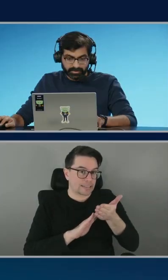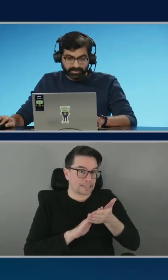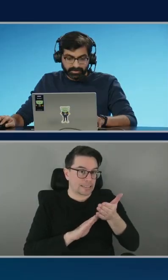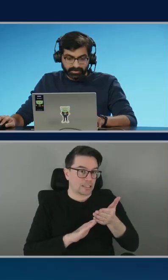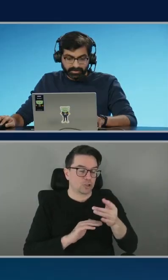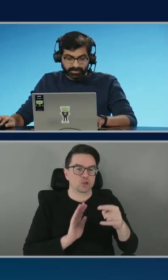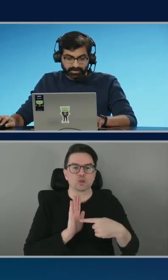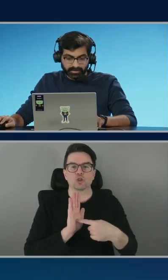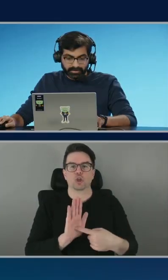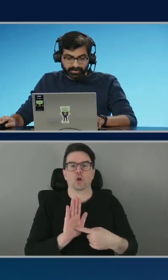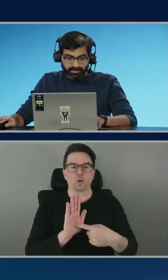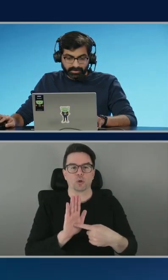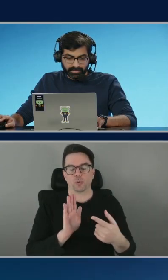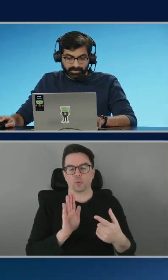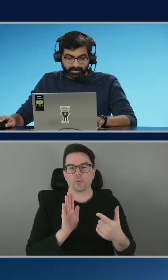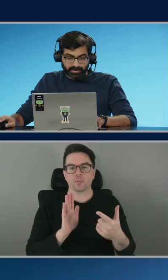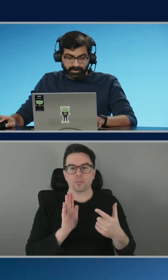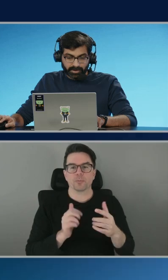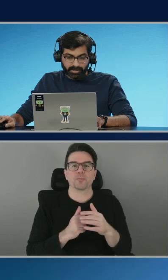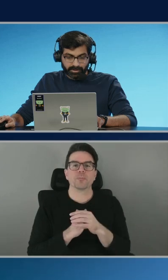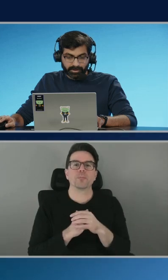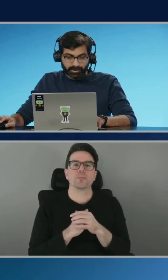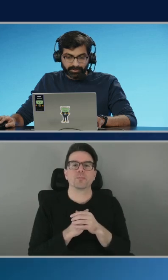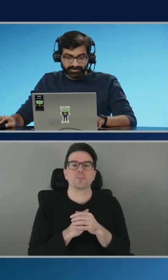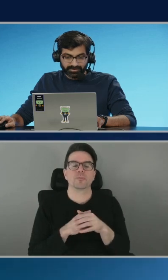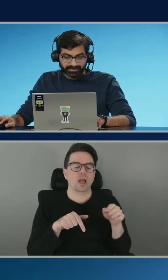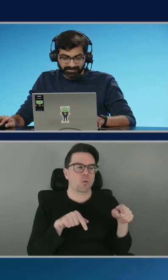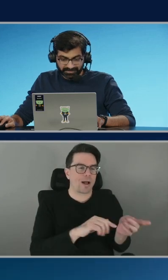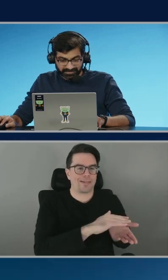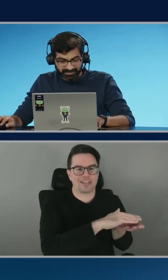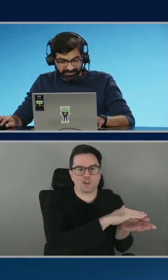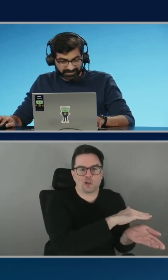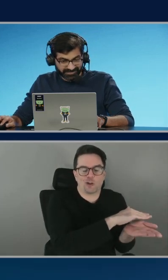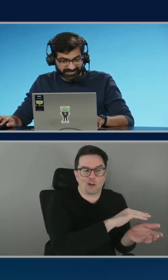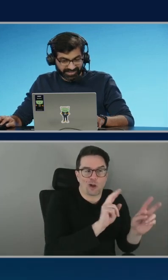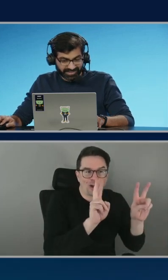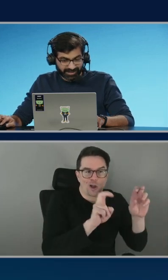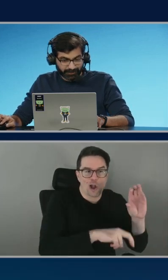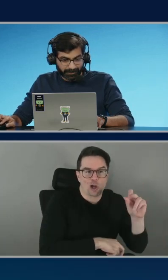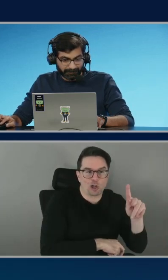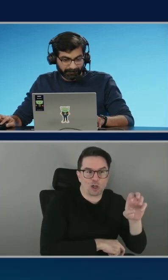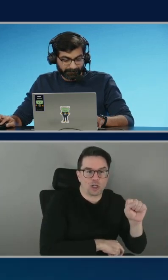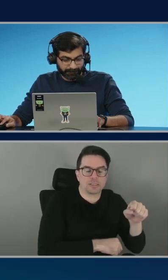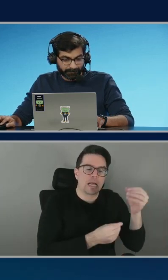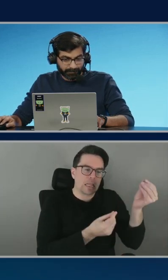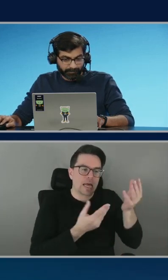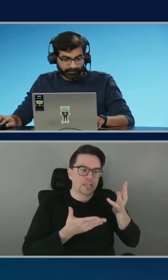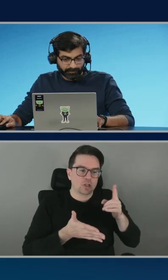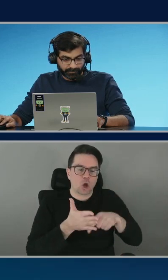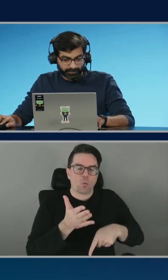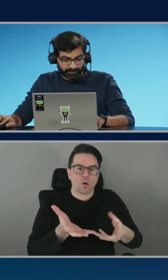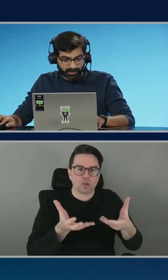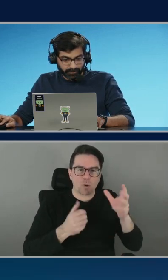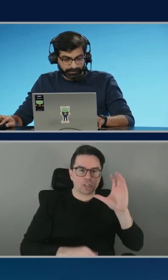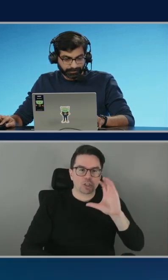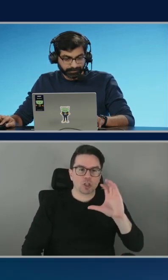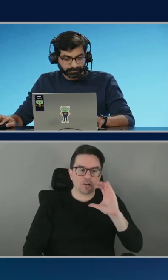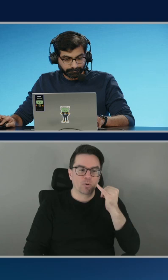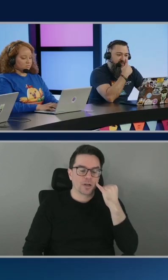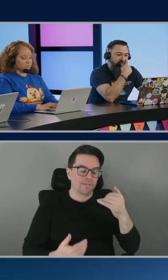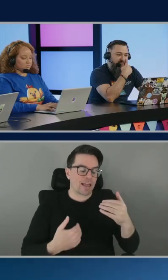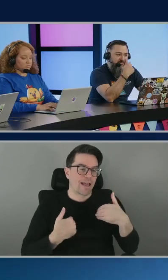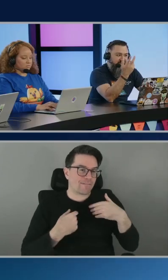of. And while this cooks, chat, let us know what you want us to look for. Or if there's a specific product category you think